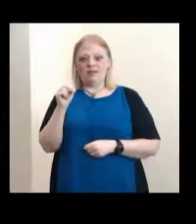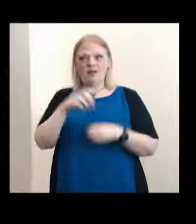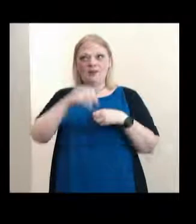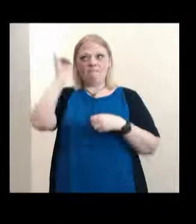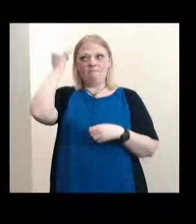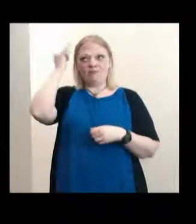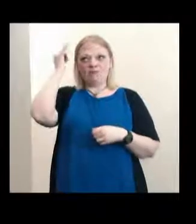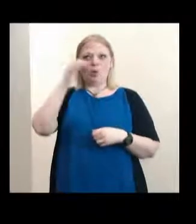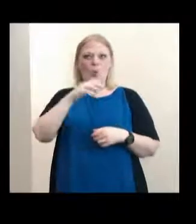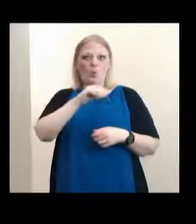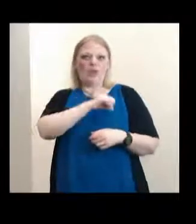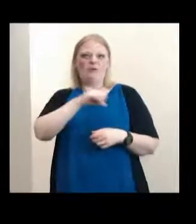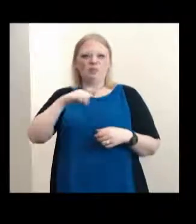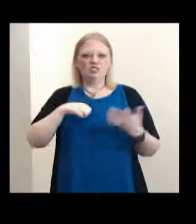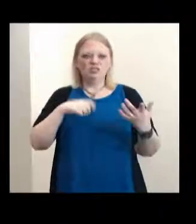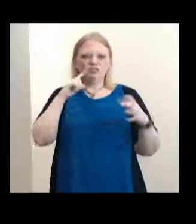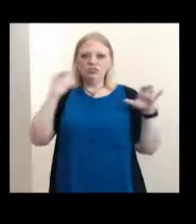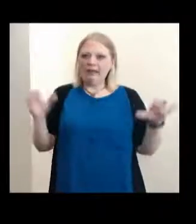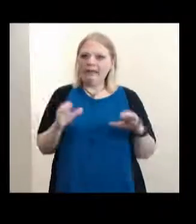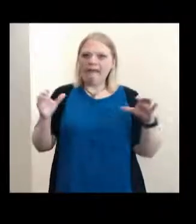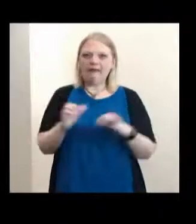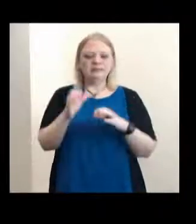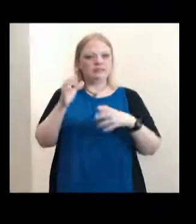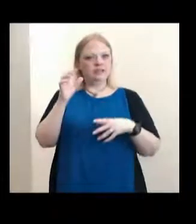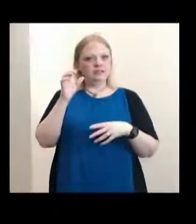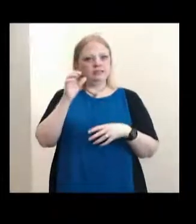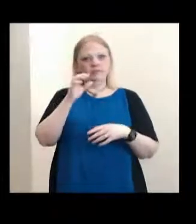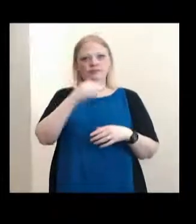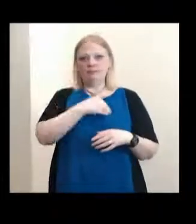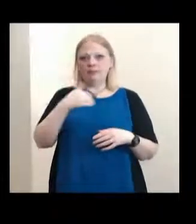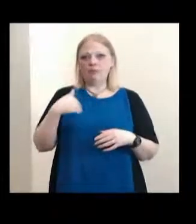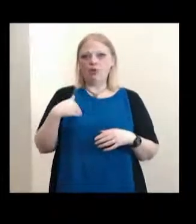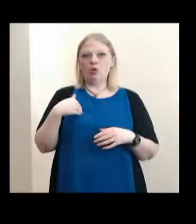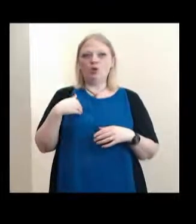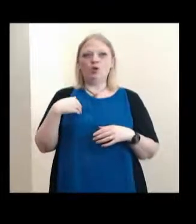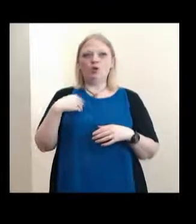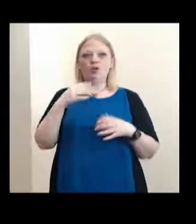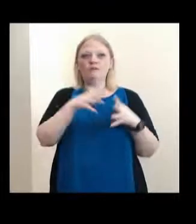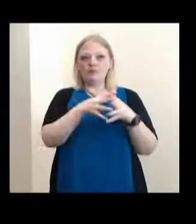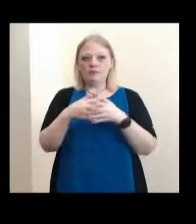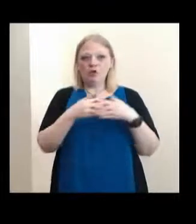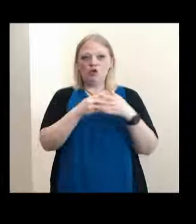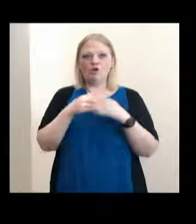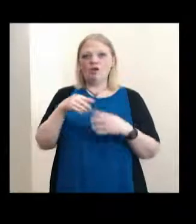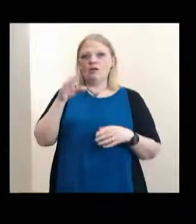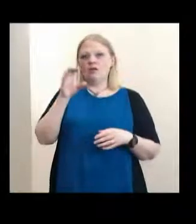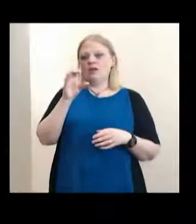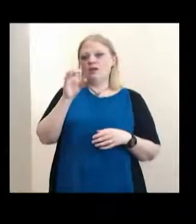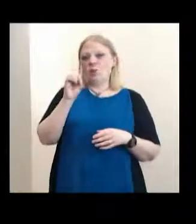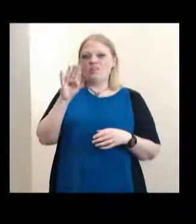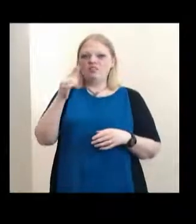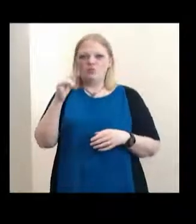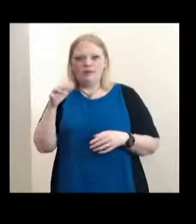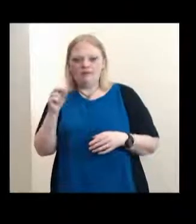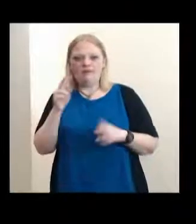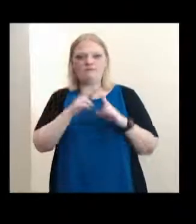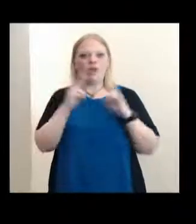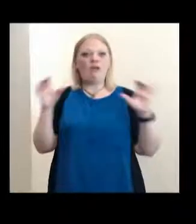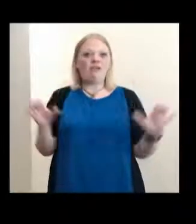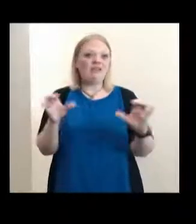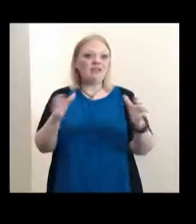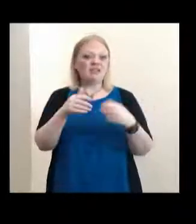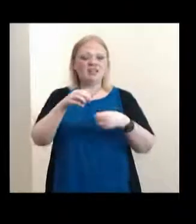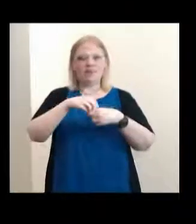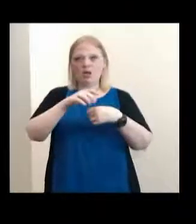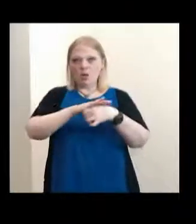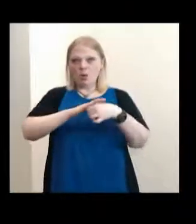is a very active member in the American College of Obstetrics and Gynecology. She's also very active in many of our